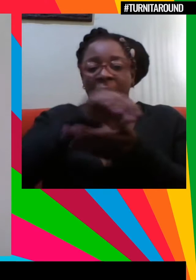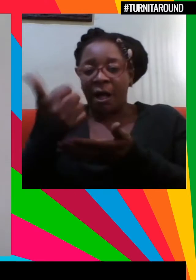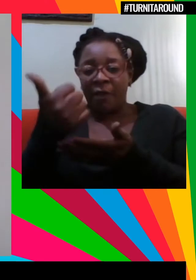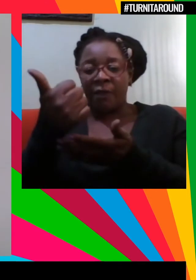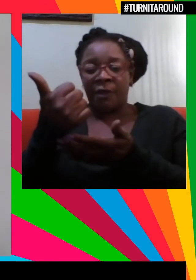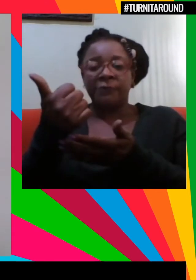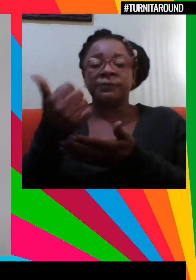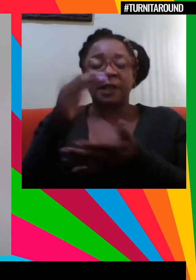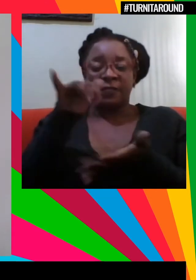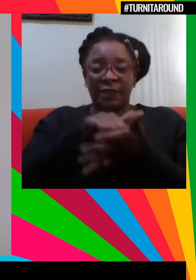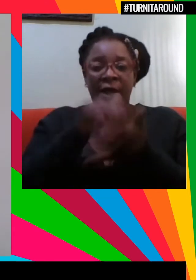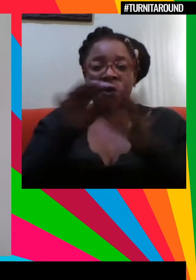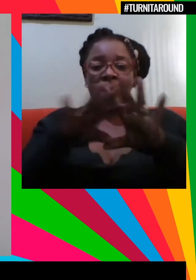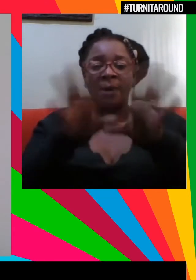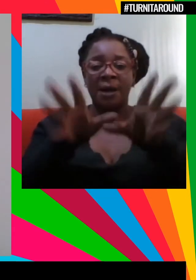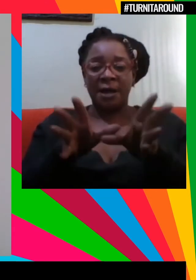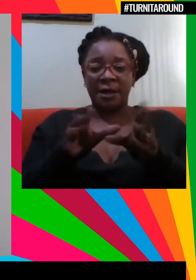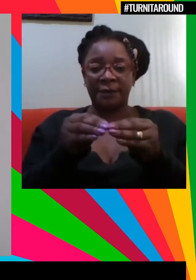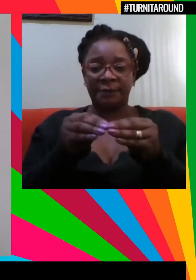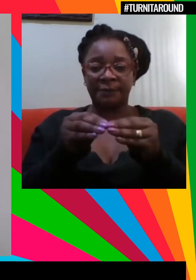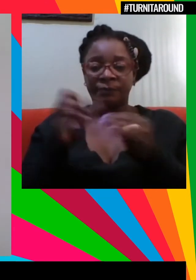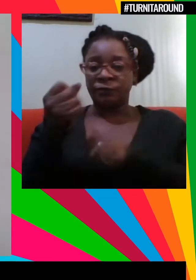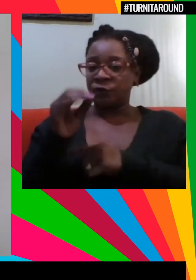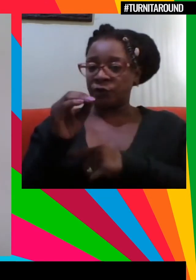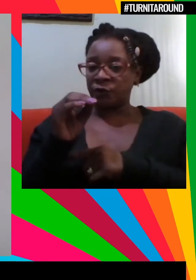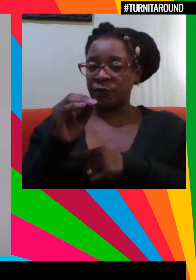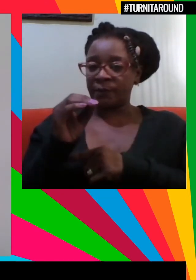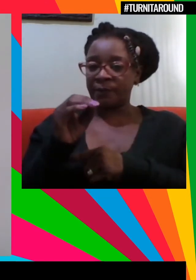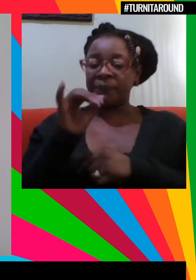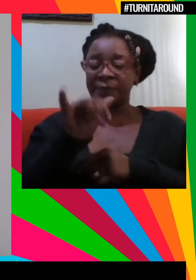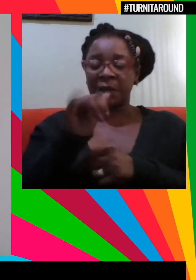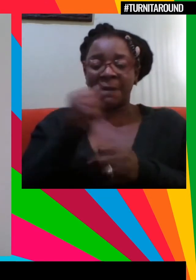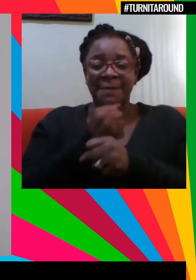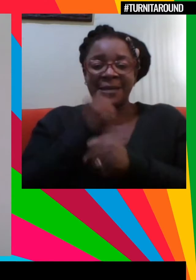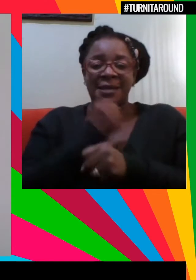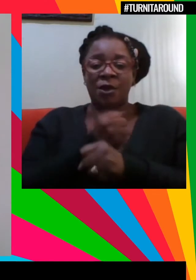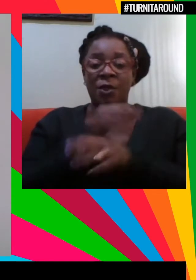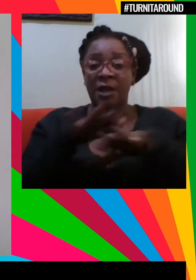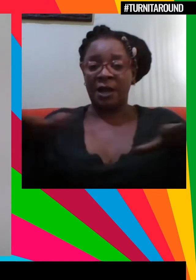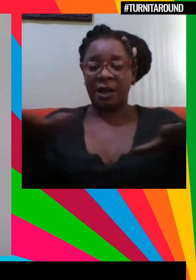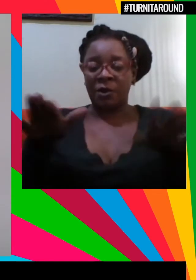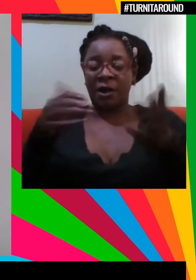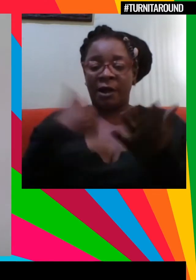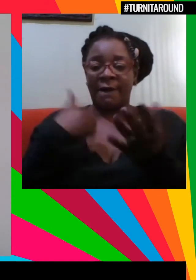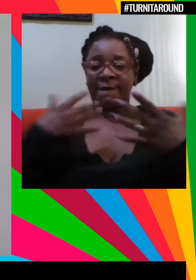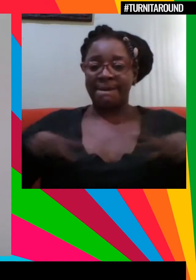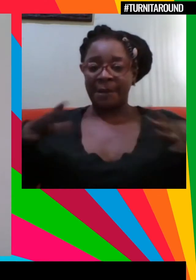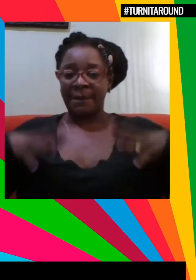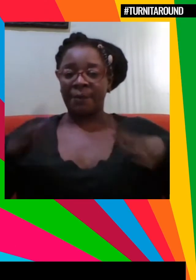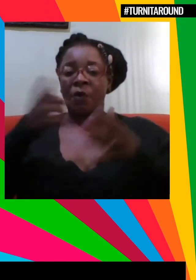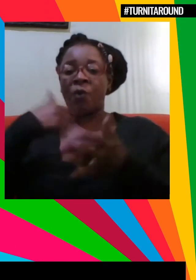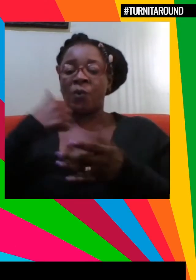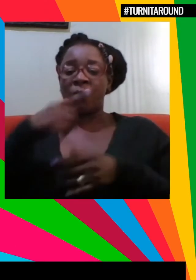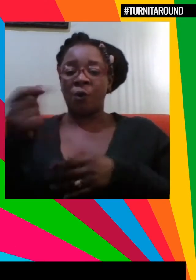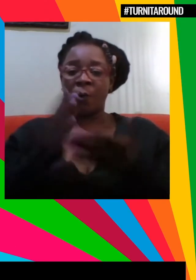that are accompanying to it. So my responsibility is basically on the ground. I meet all these people, getting to know their families,